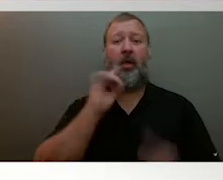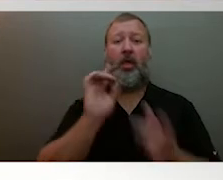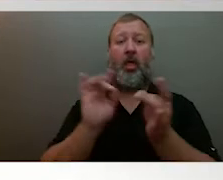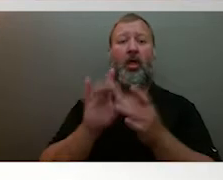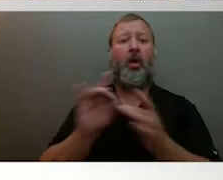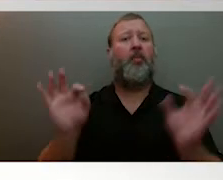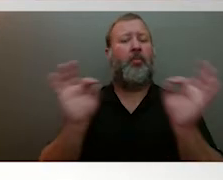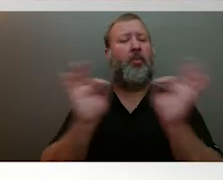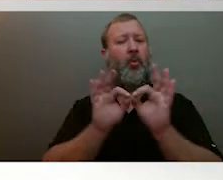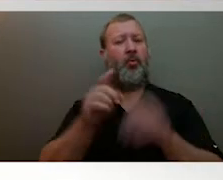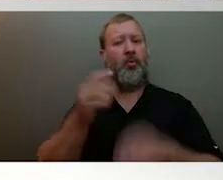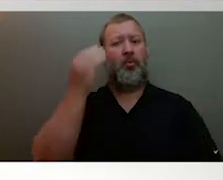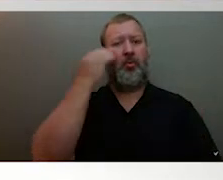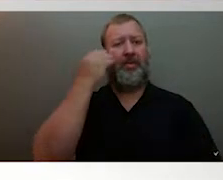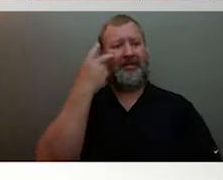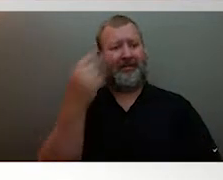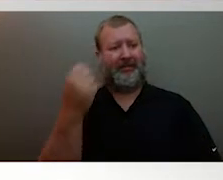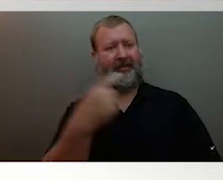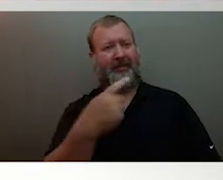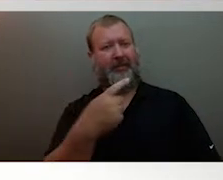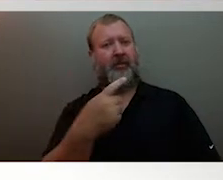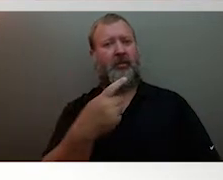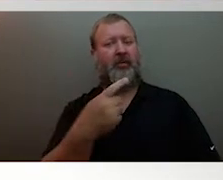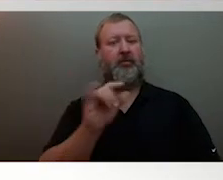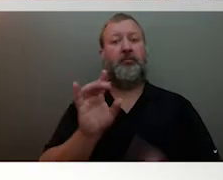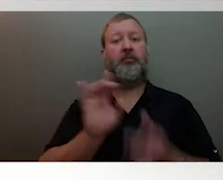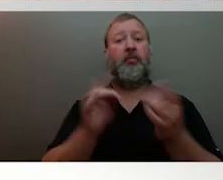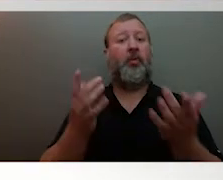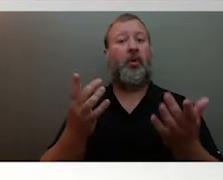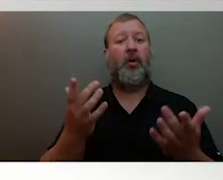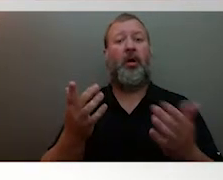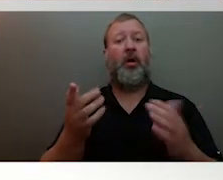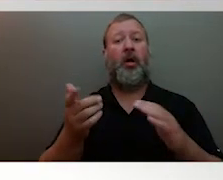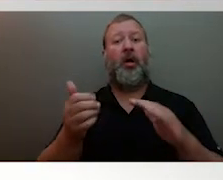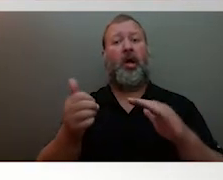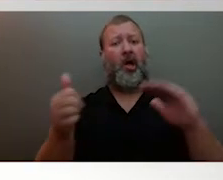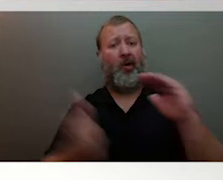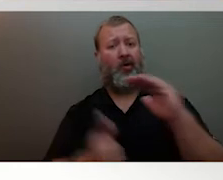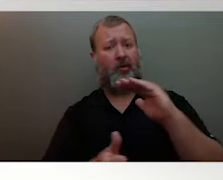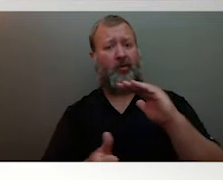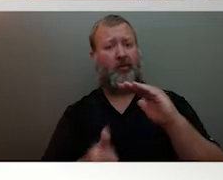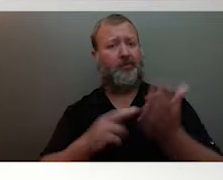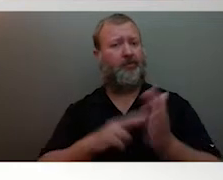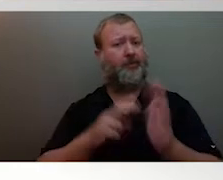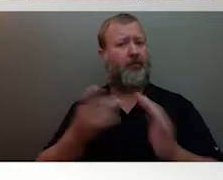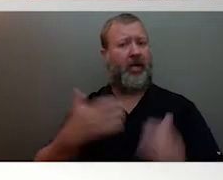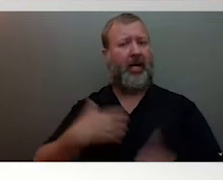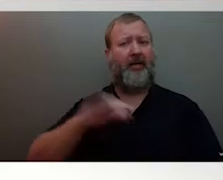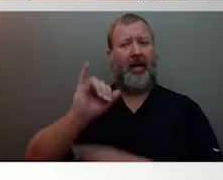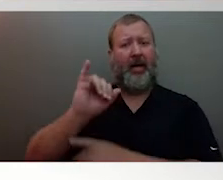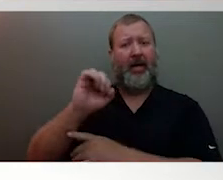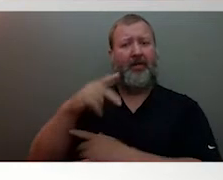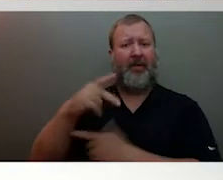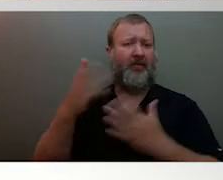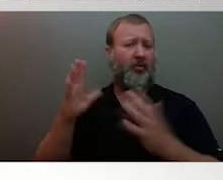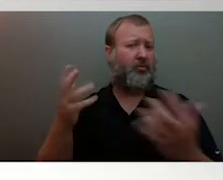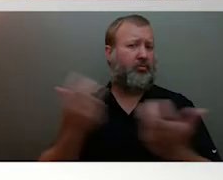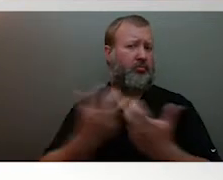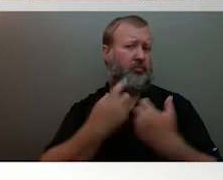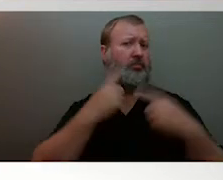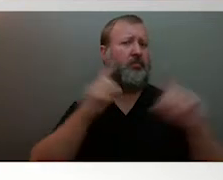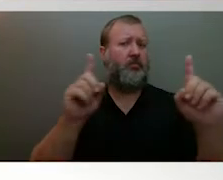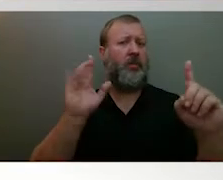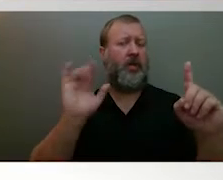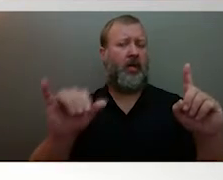wanted you to be able to see that it says under, and this means if a student already has an IEP, has been found eligible in